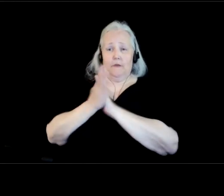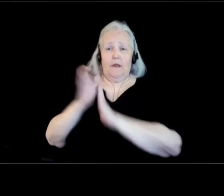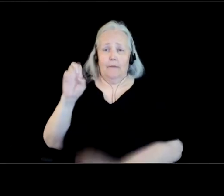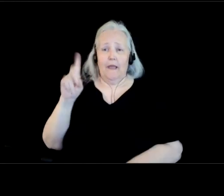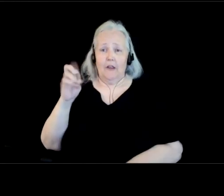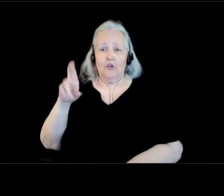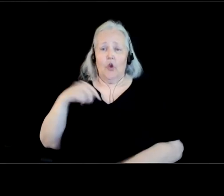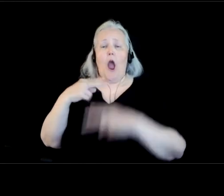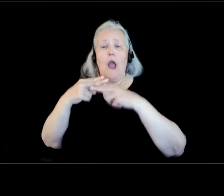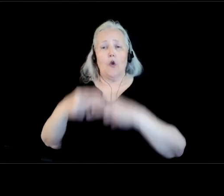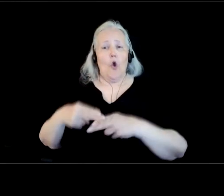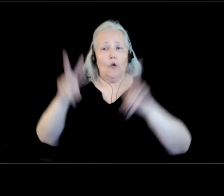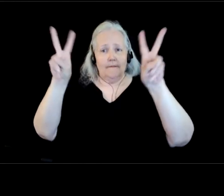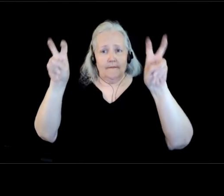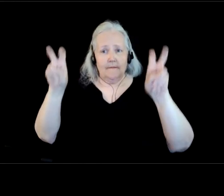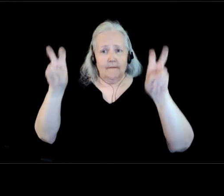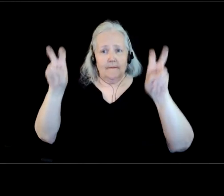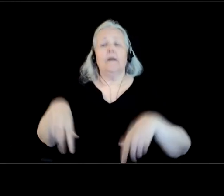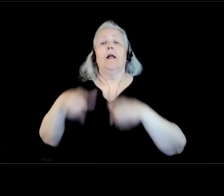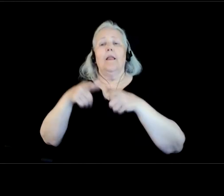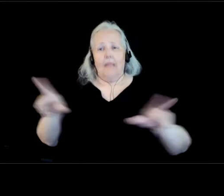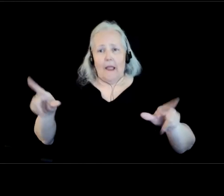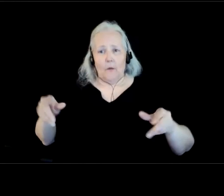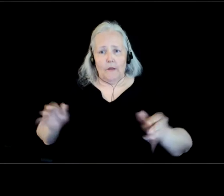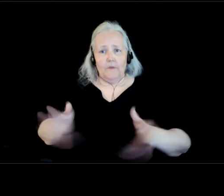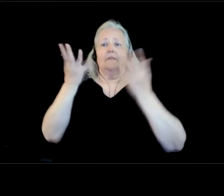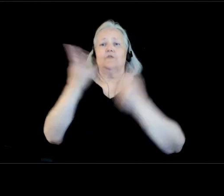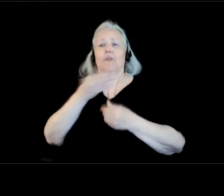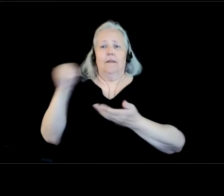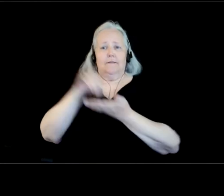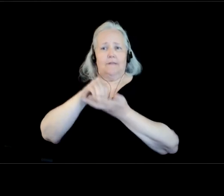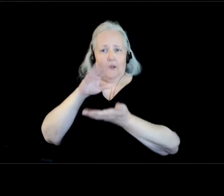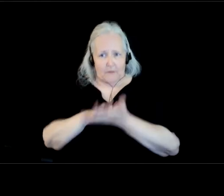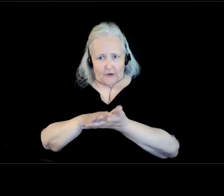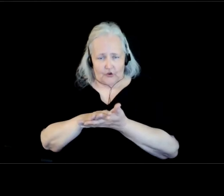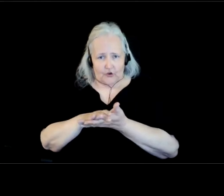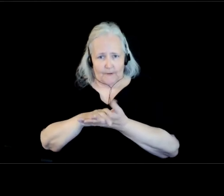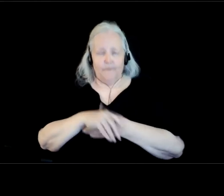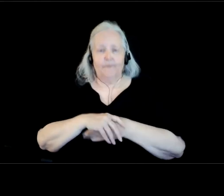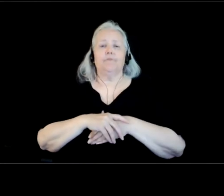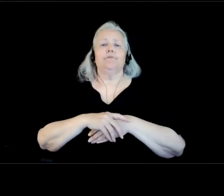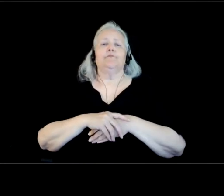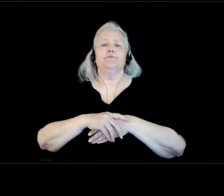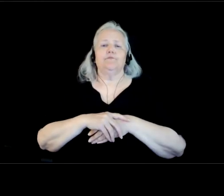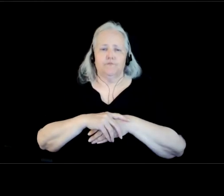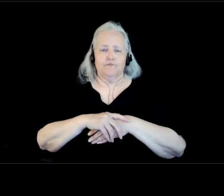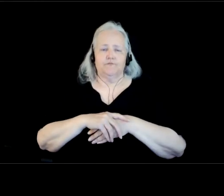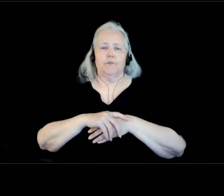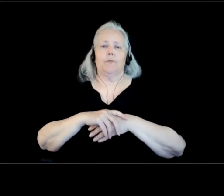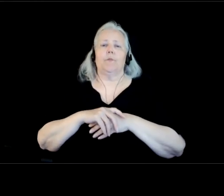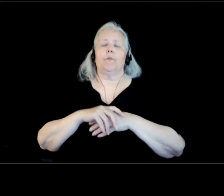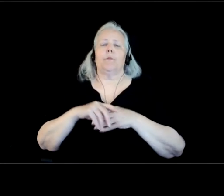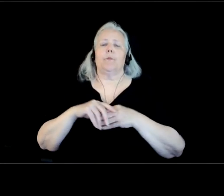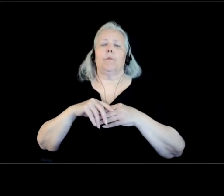language revitalization and documentation, and fronted language revitalization,